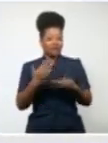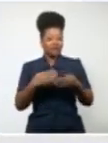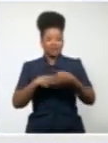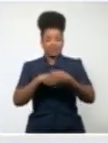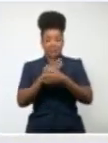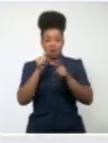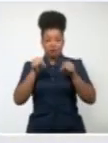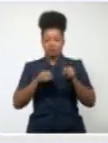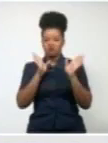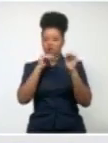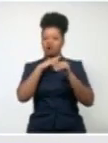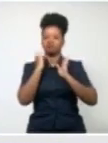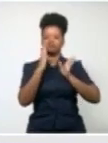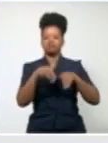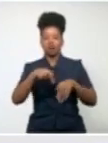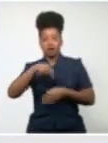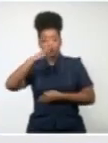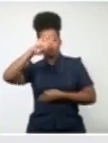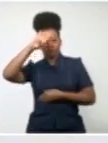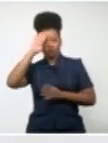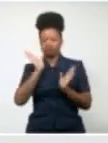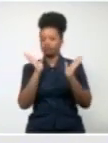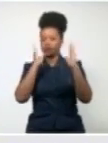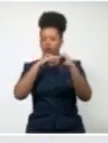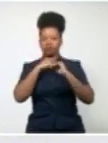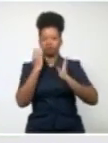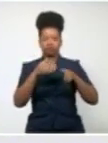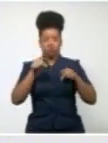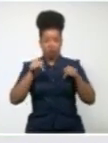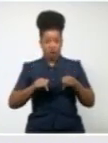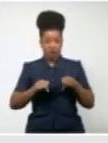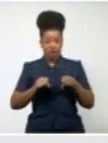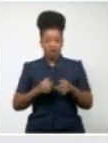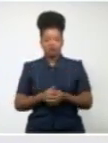more day without deaths in our country.